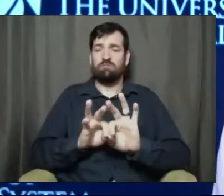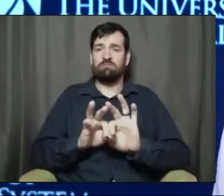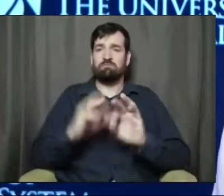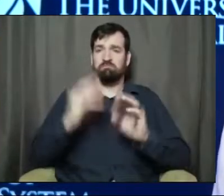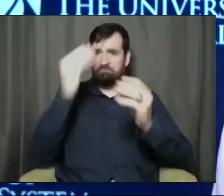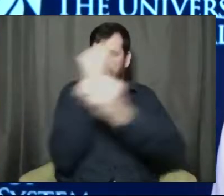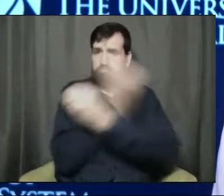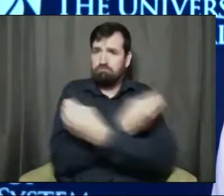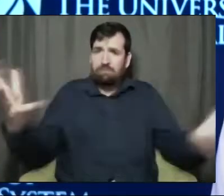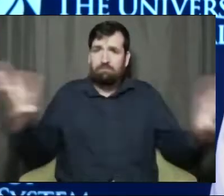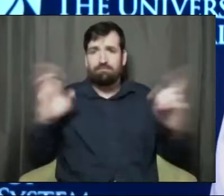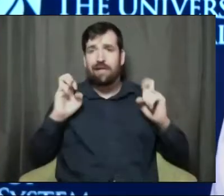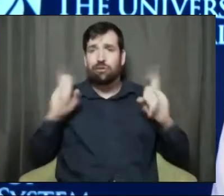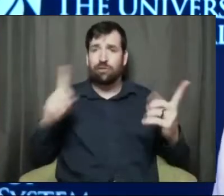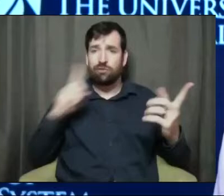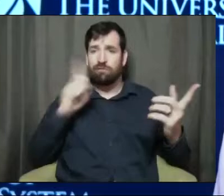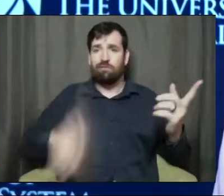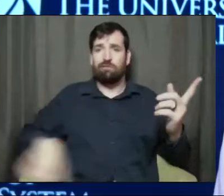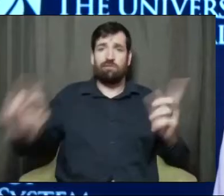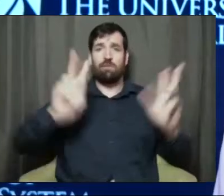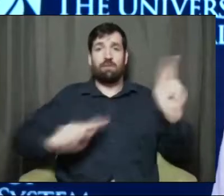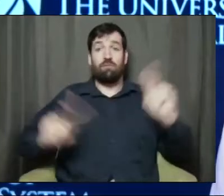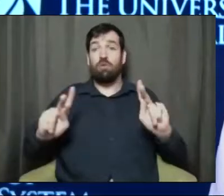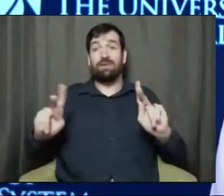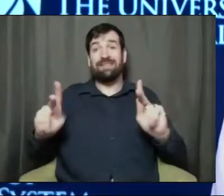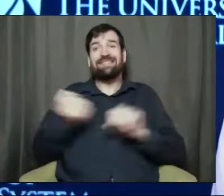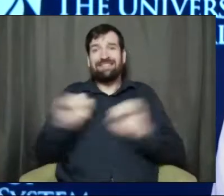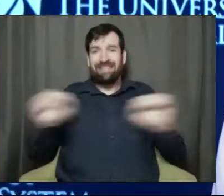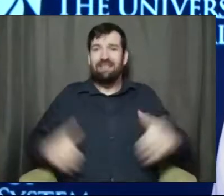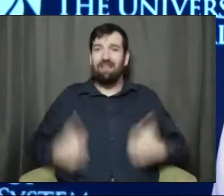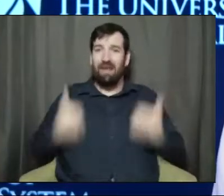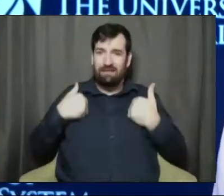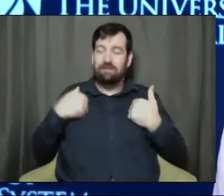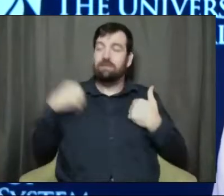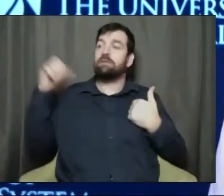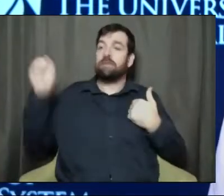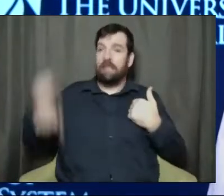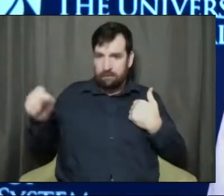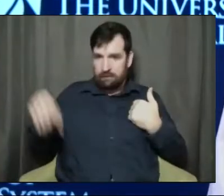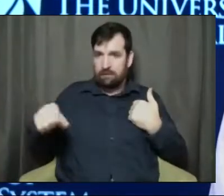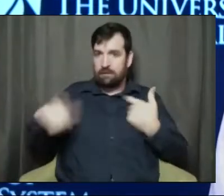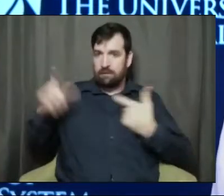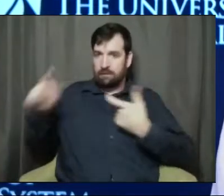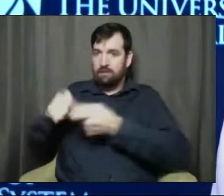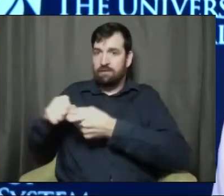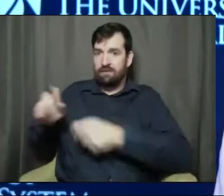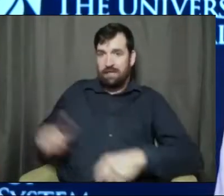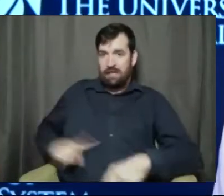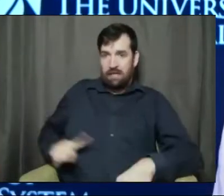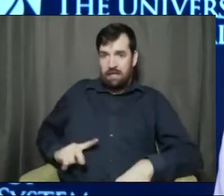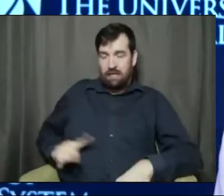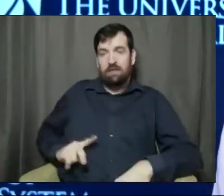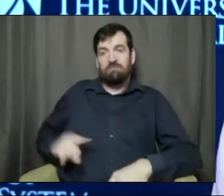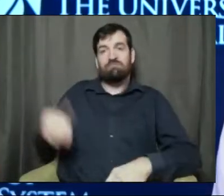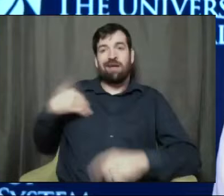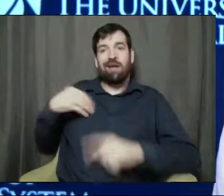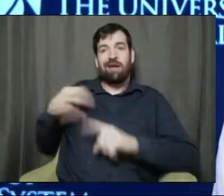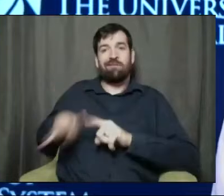folks. It's a life-saving operation. Yes, particularly for kidneys, yes, there's dialysis, but